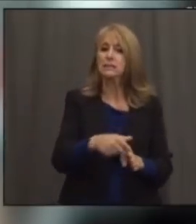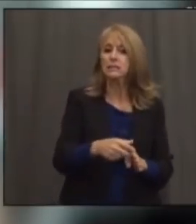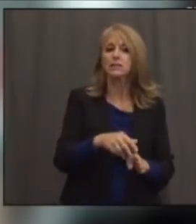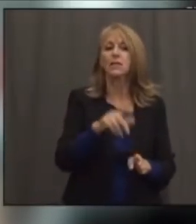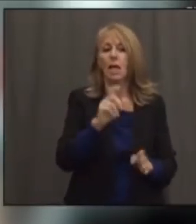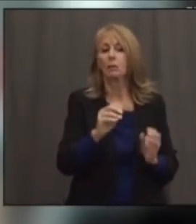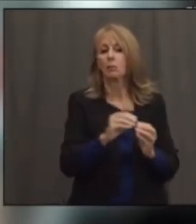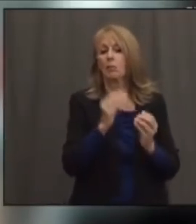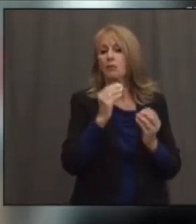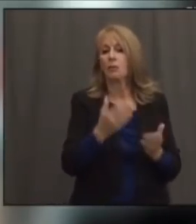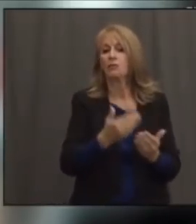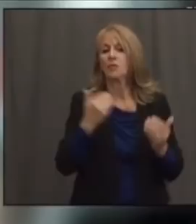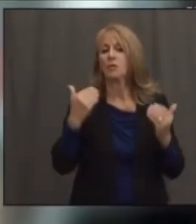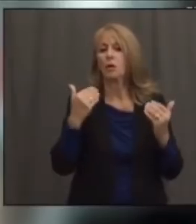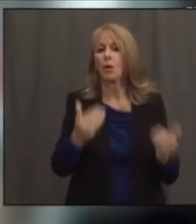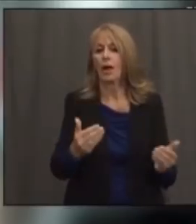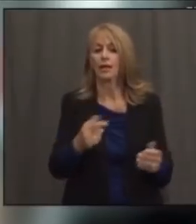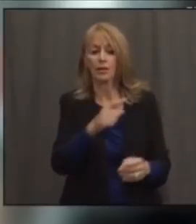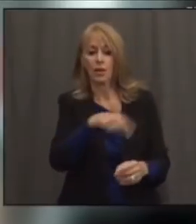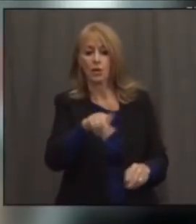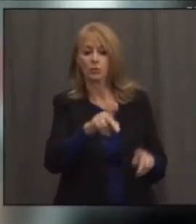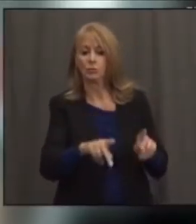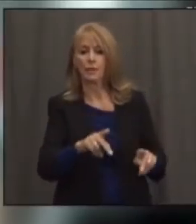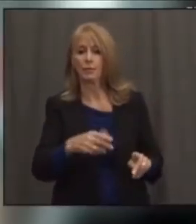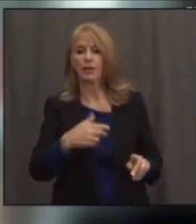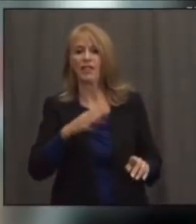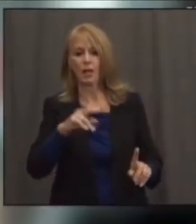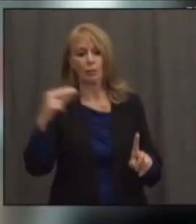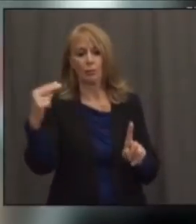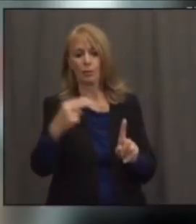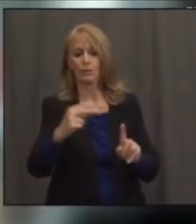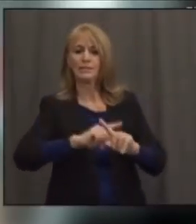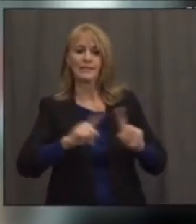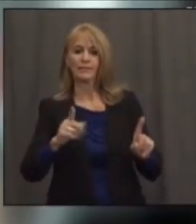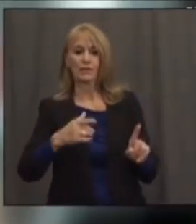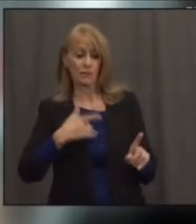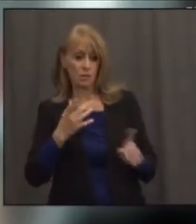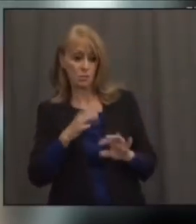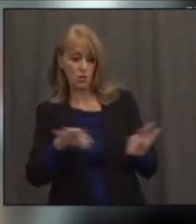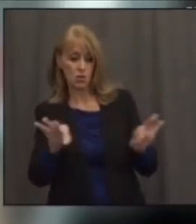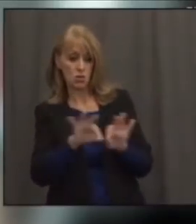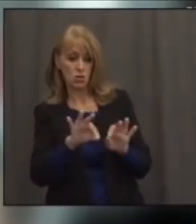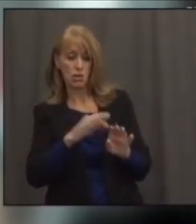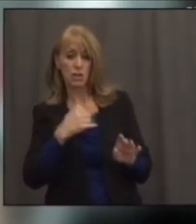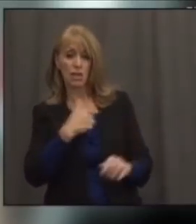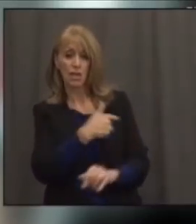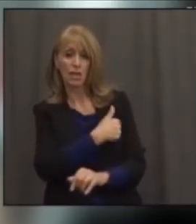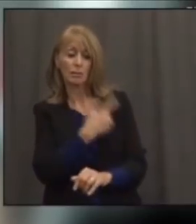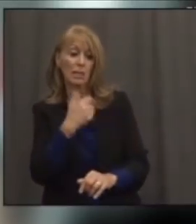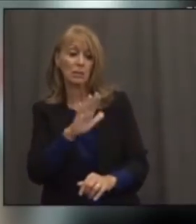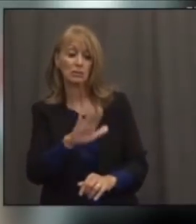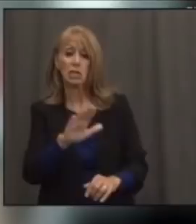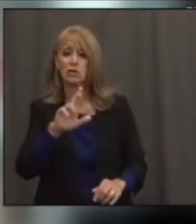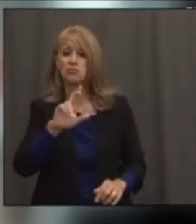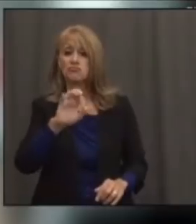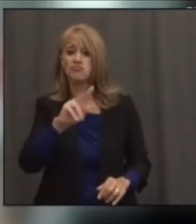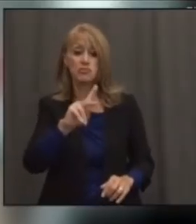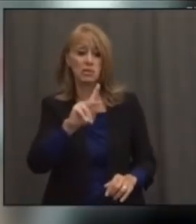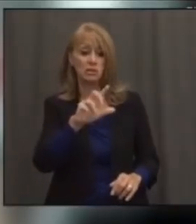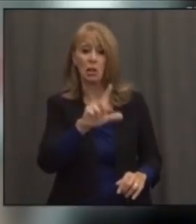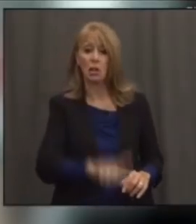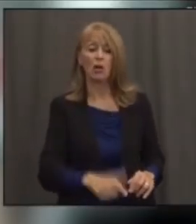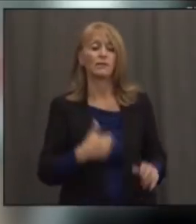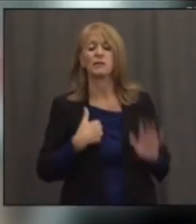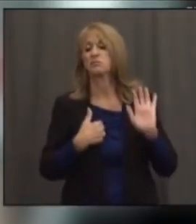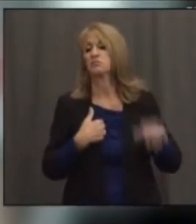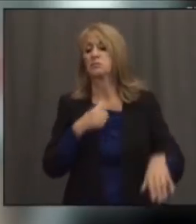more questions. We're getting into people who don't see the same value in getting vaccinated, maybe because they're at lower risk. So they're making an informed